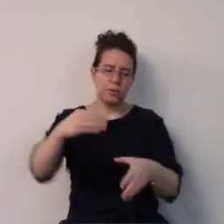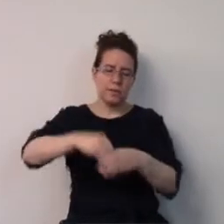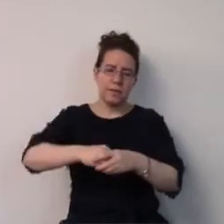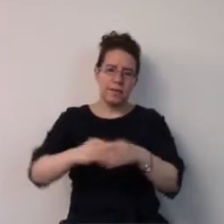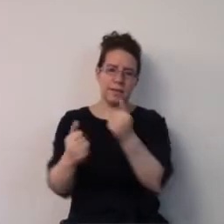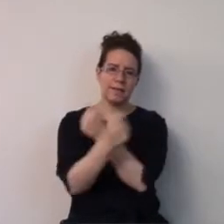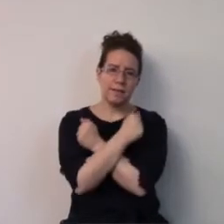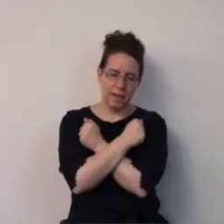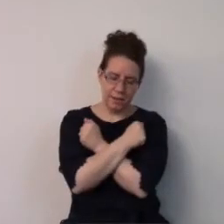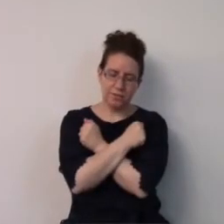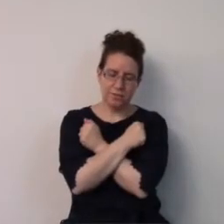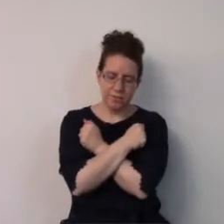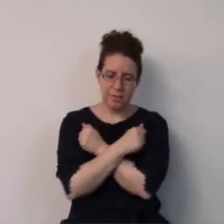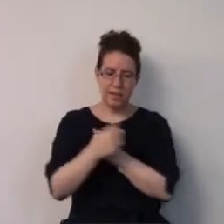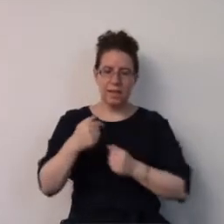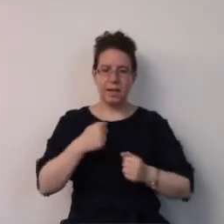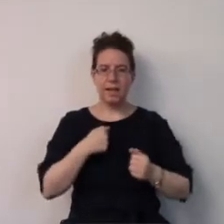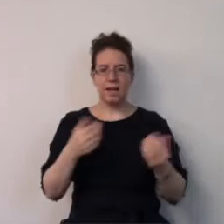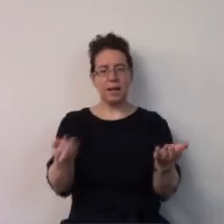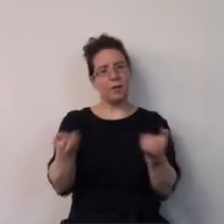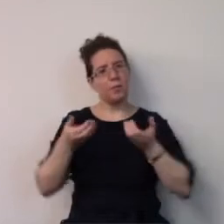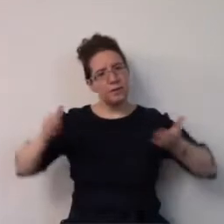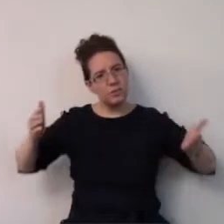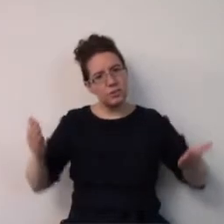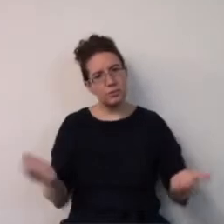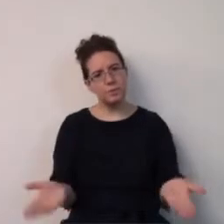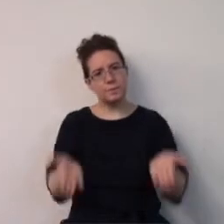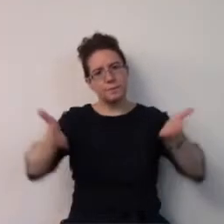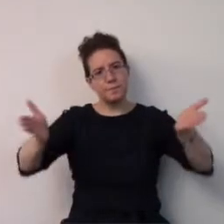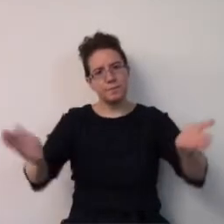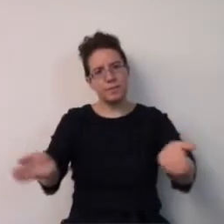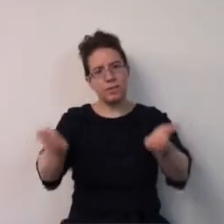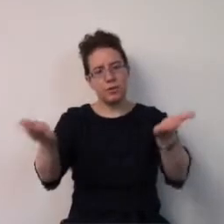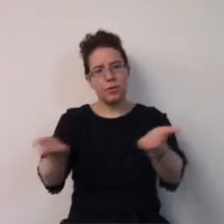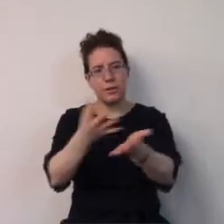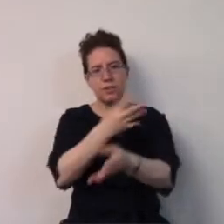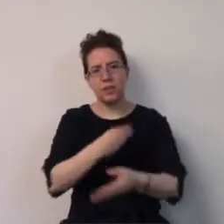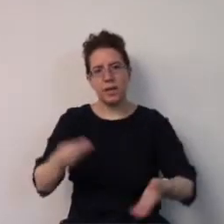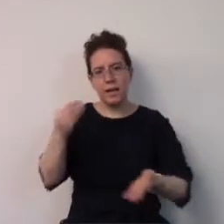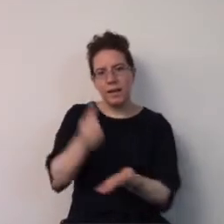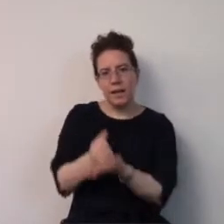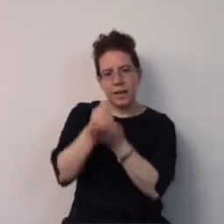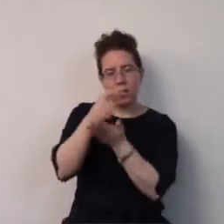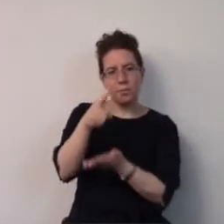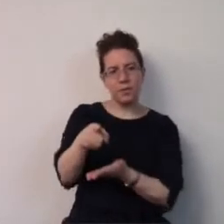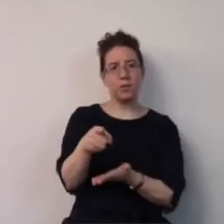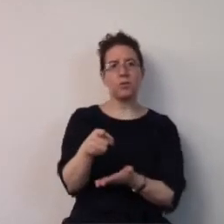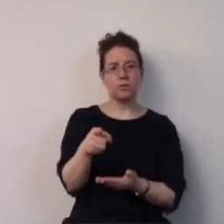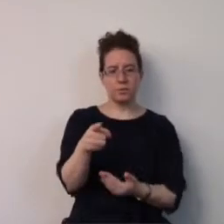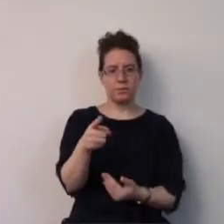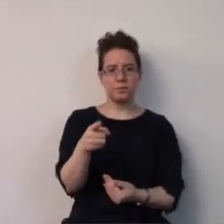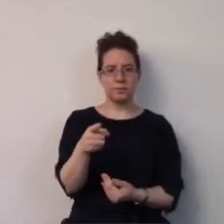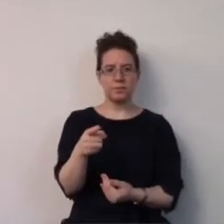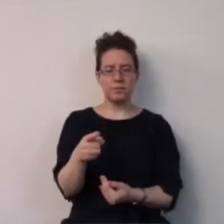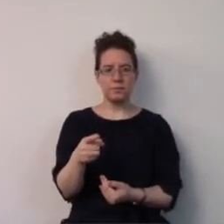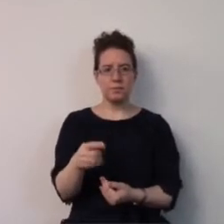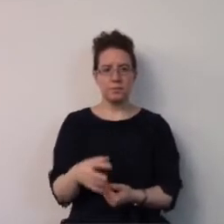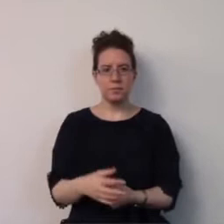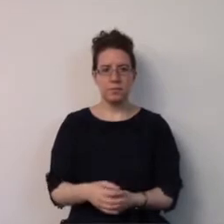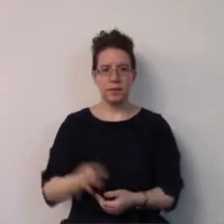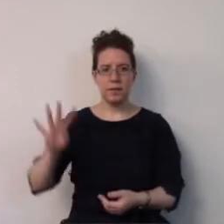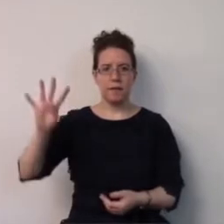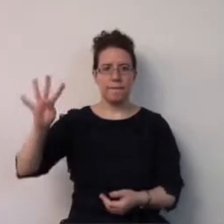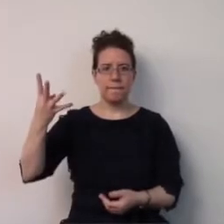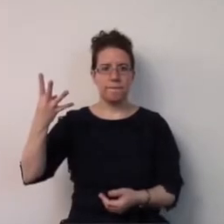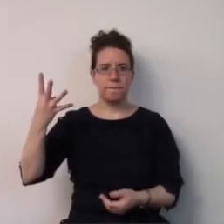is a spirit of haughtiness. It's a spirit of superiority, or it can be a spirit of inferiority. But